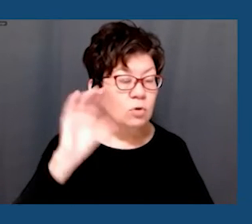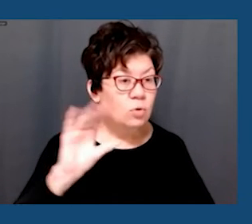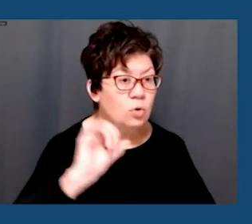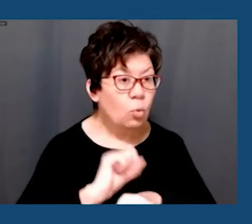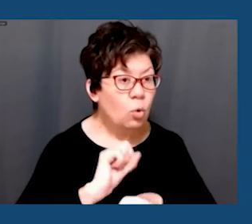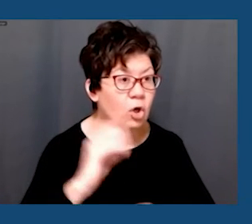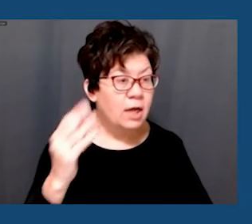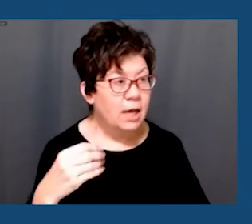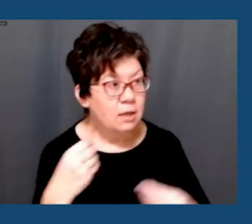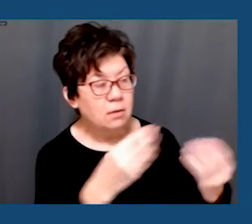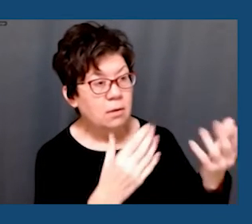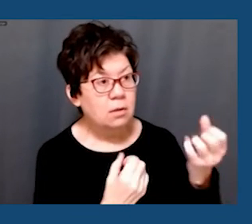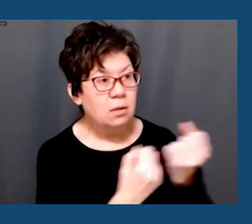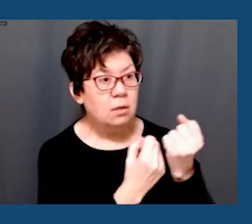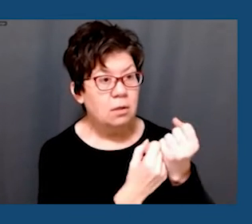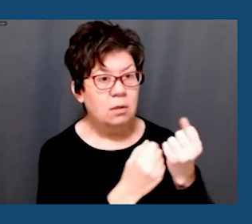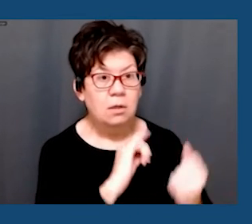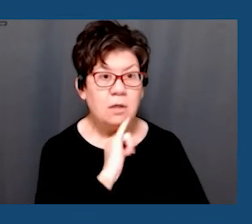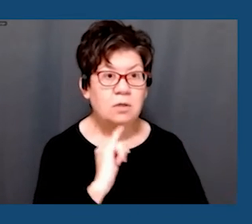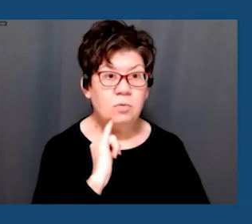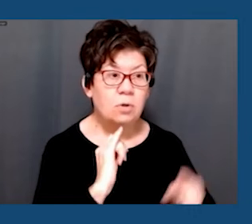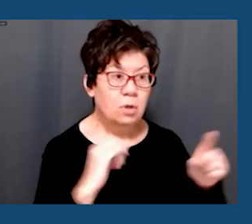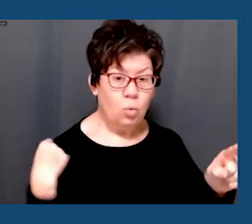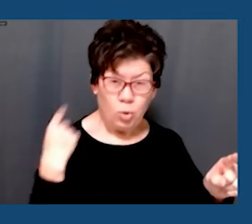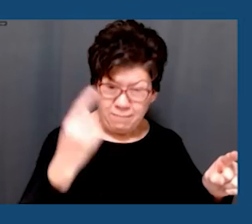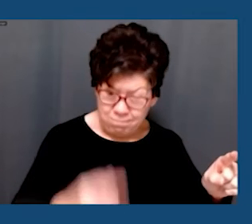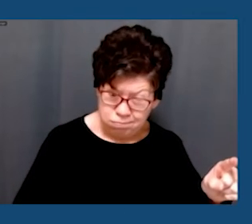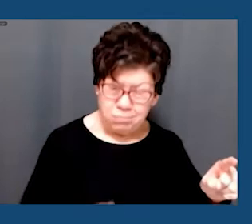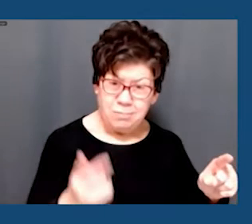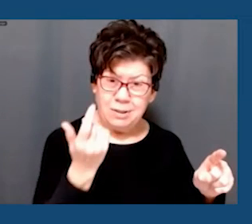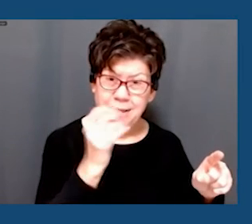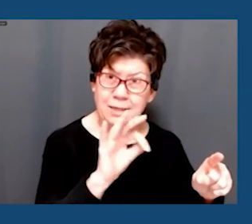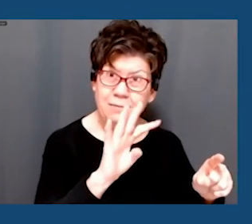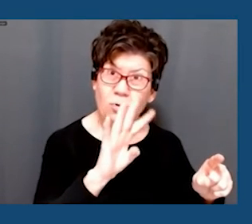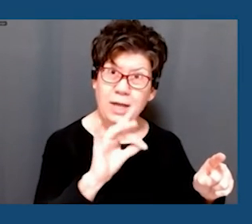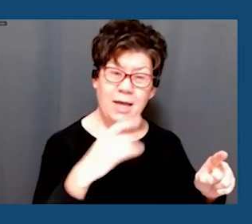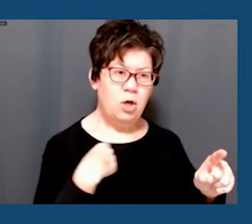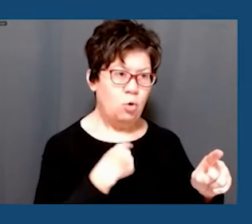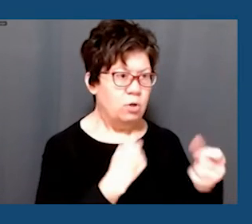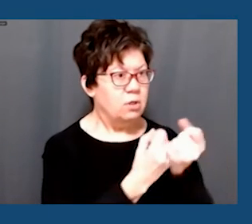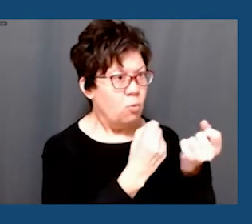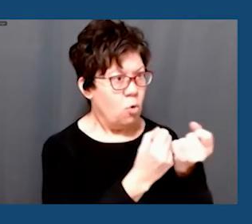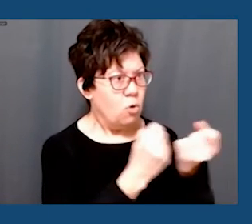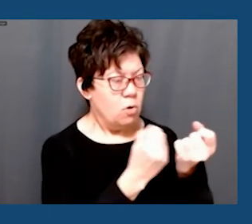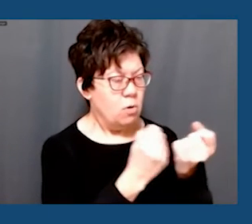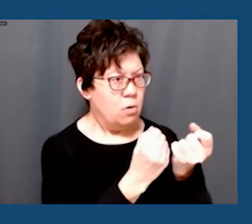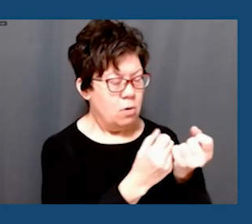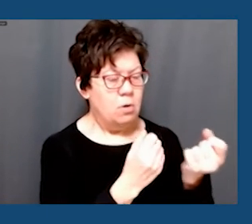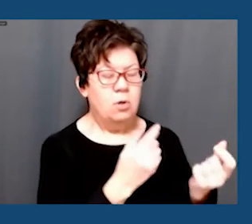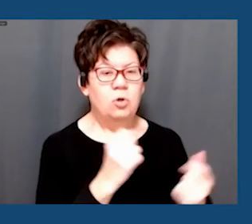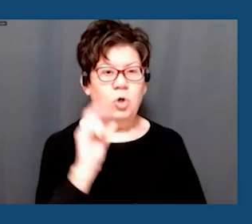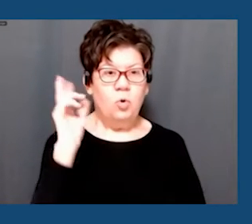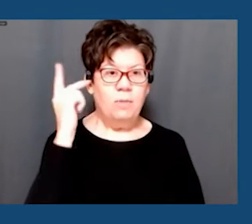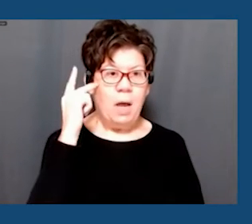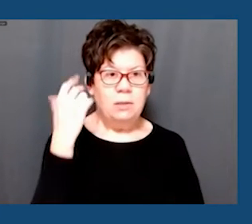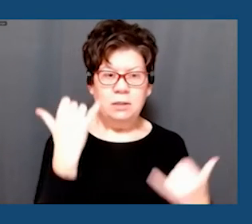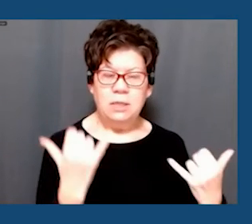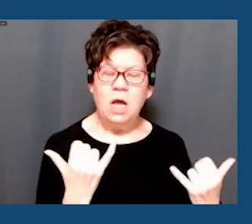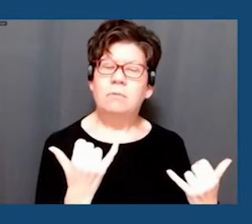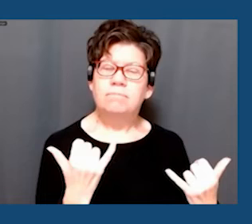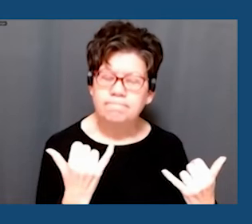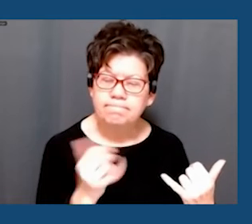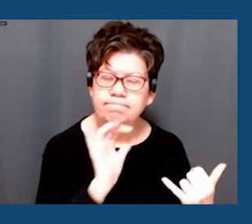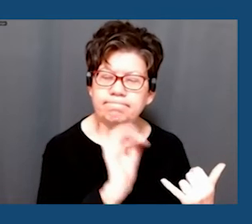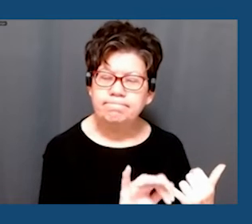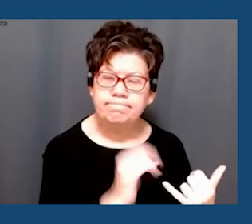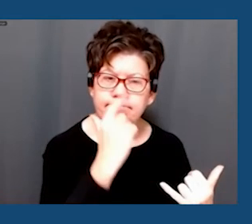have since the birth of that nation in 1948. So the politics now are interesting. And I went